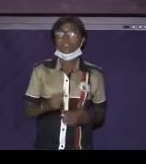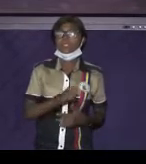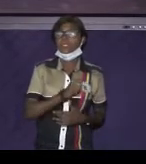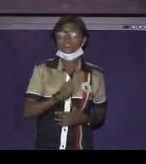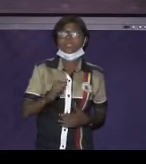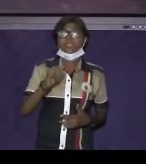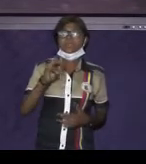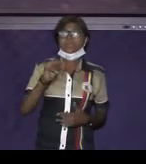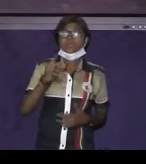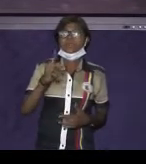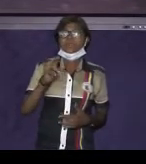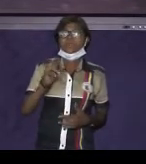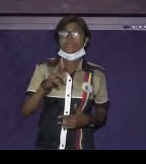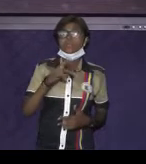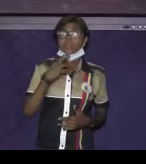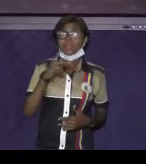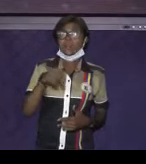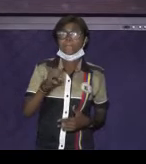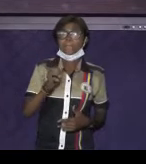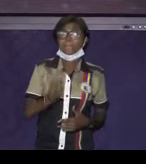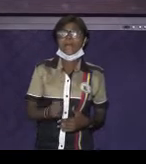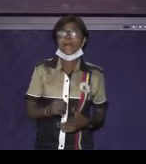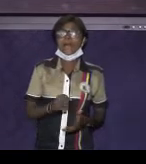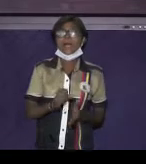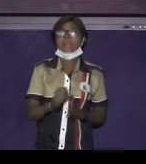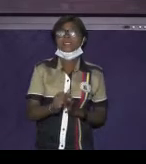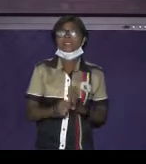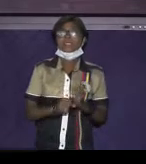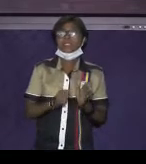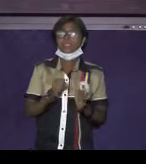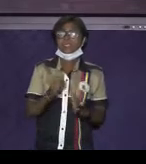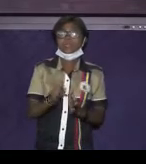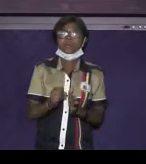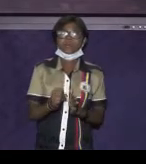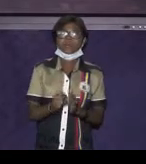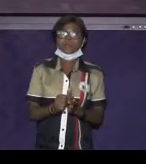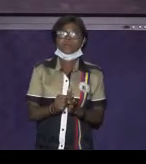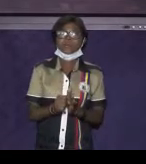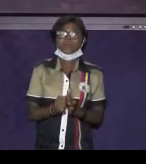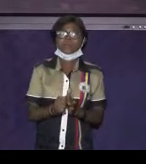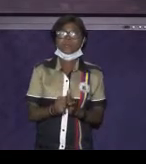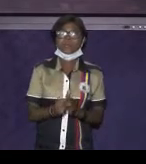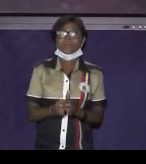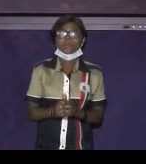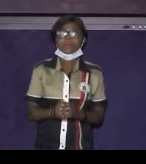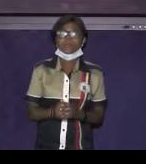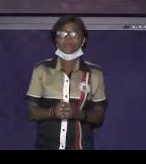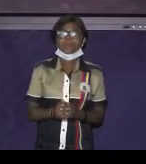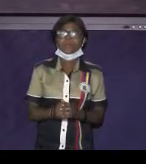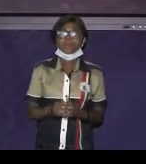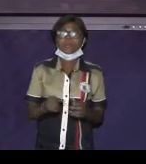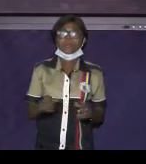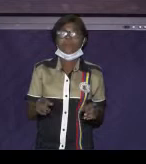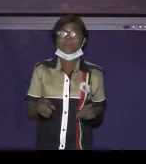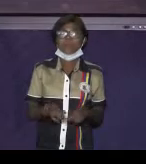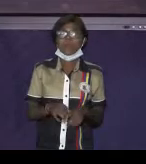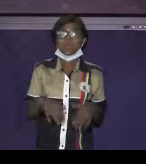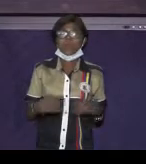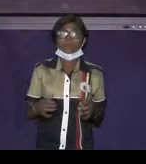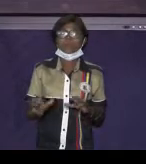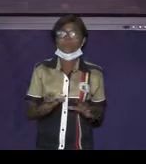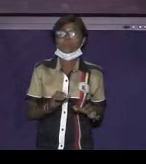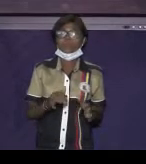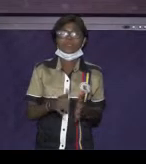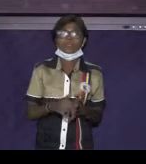or kilometers per hour. But now we've been given these 36 kilometers per hour to change to meters per second. So how do we go about